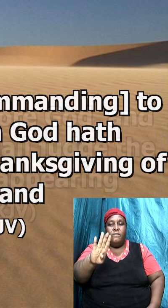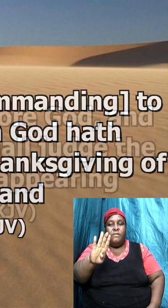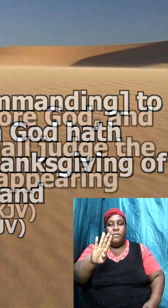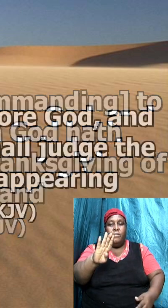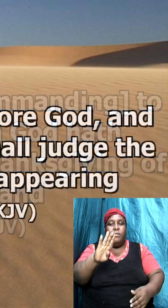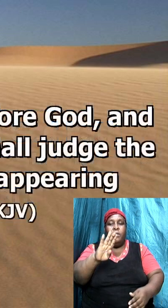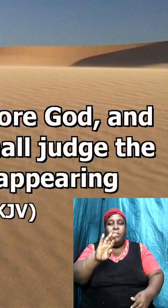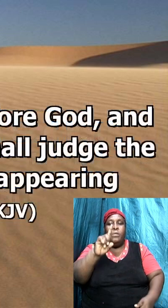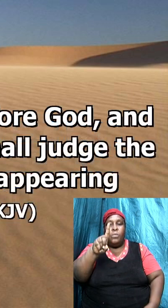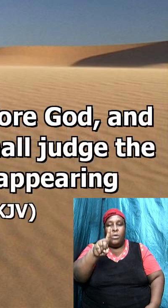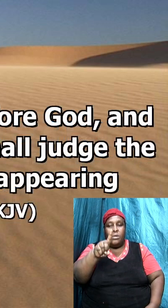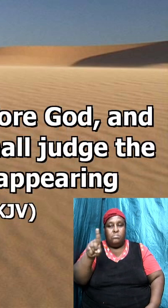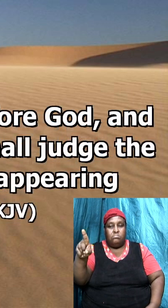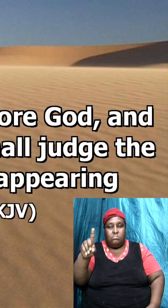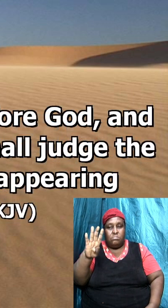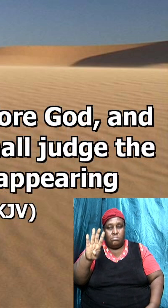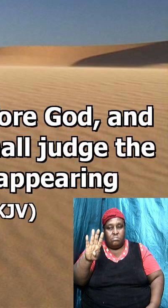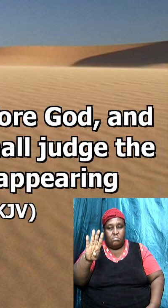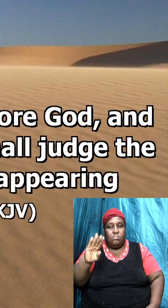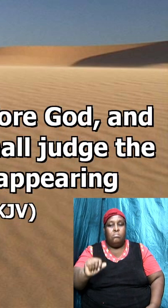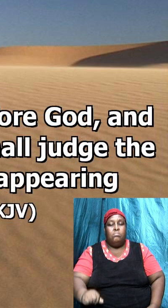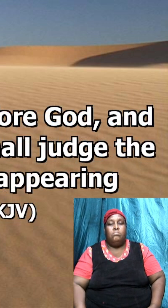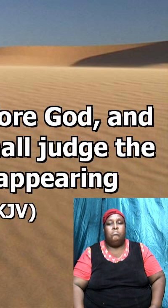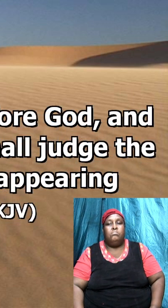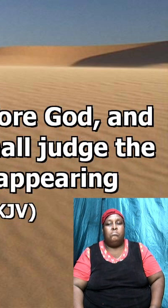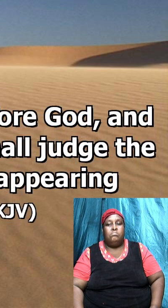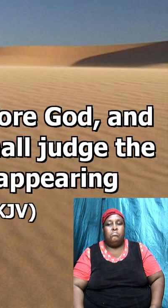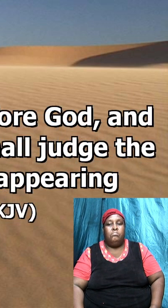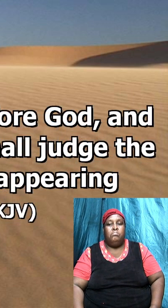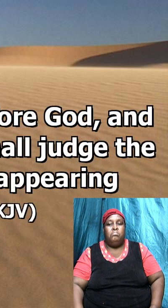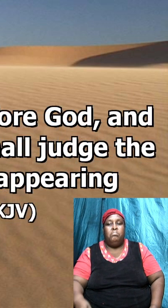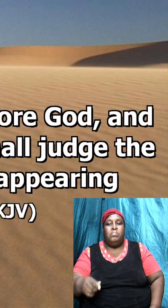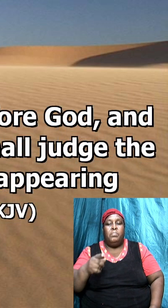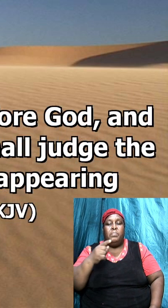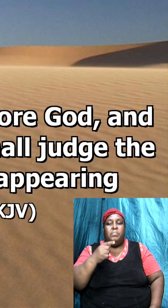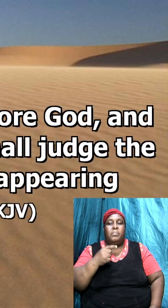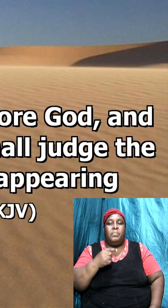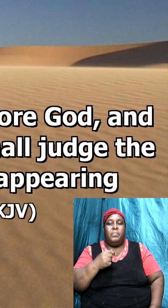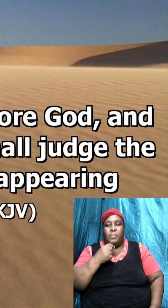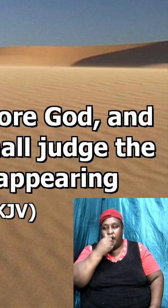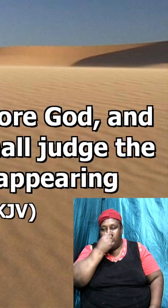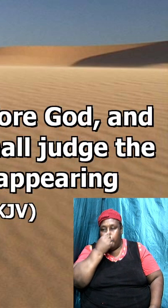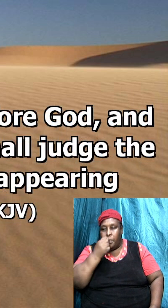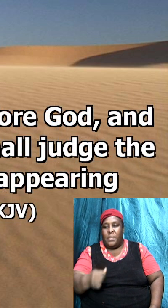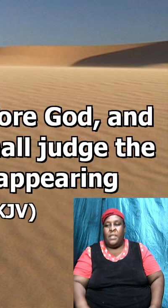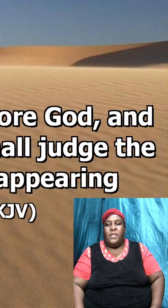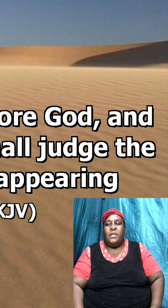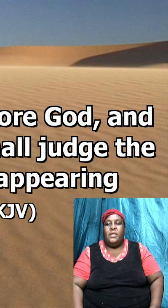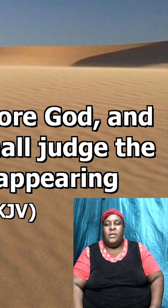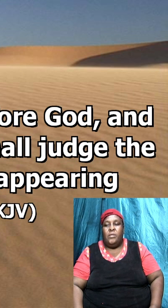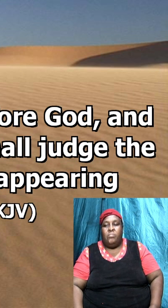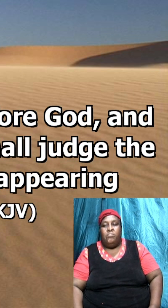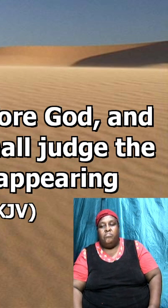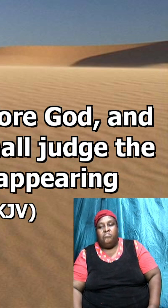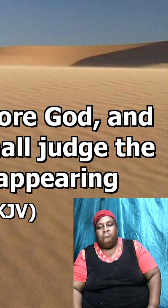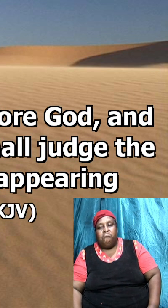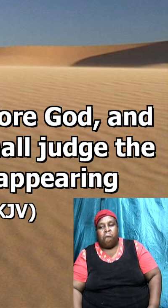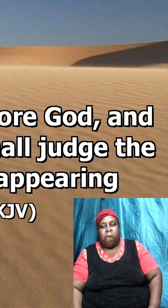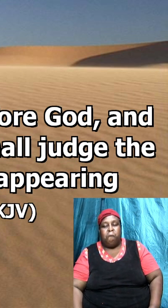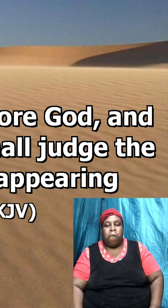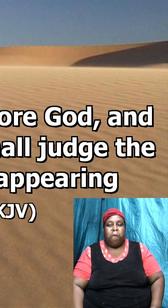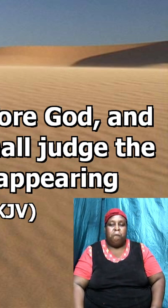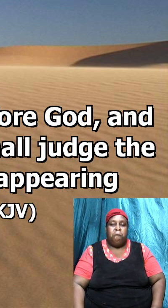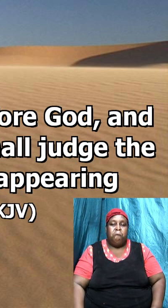1 to 4. I charge, so this was now in chapter 1,